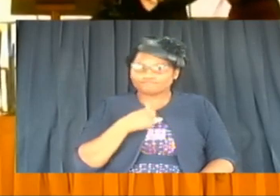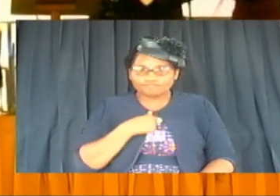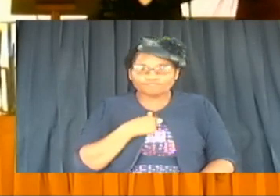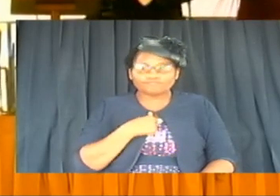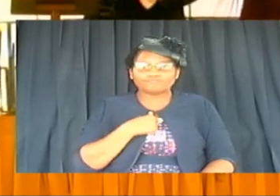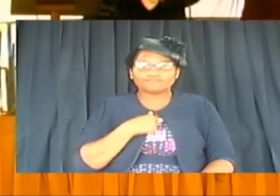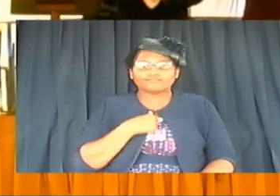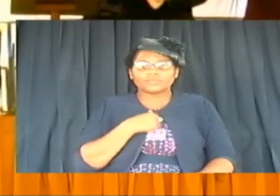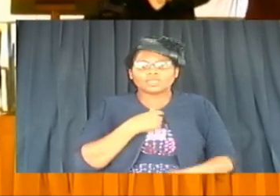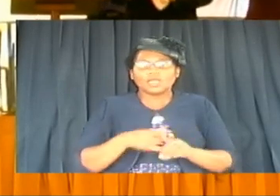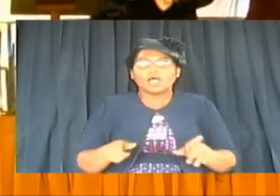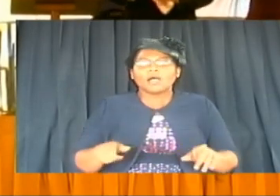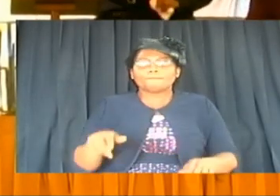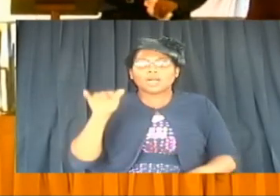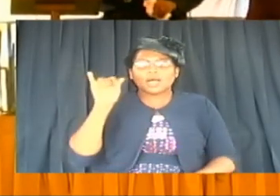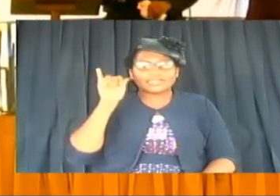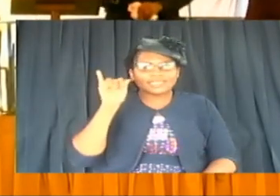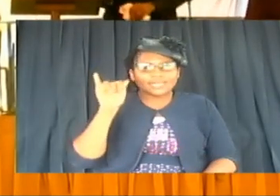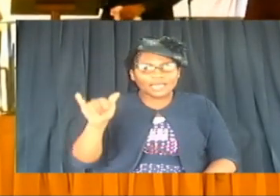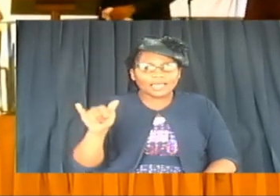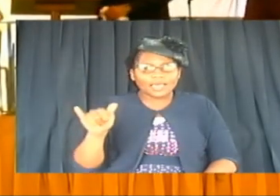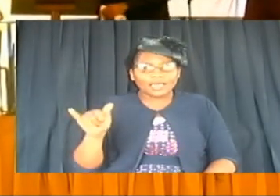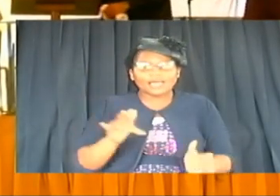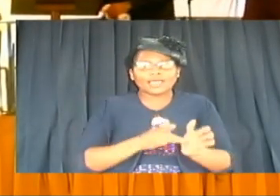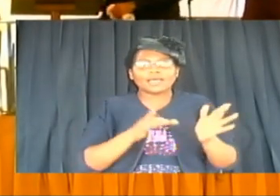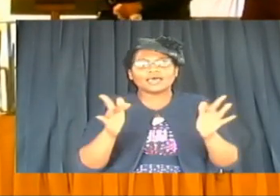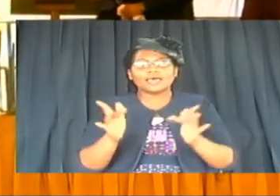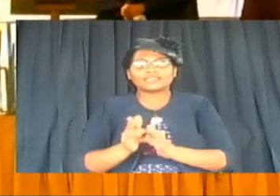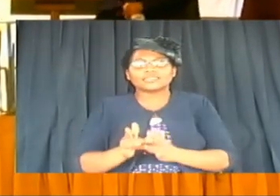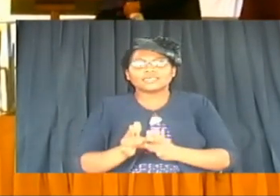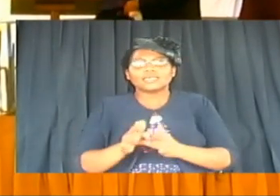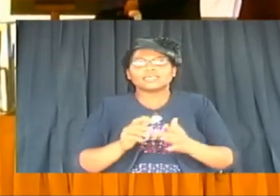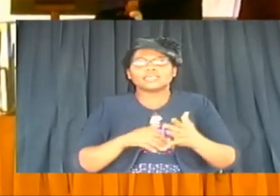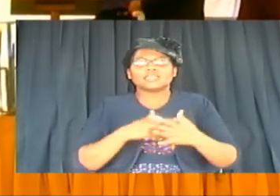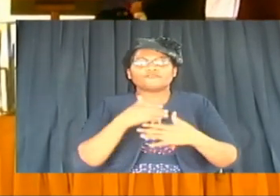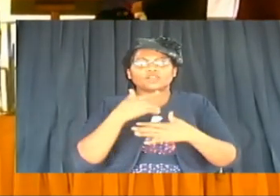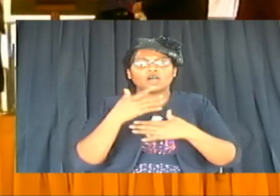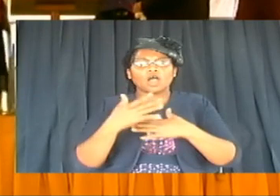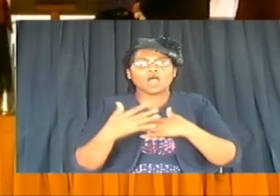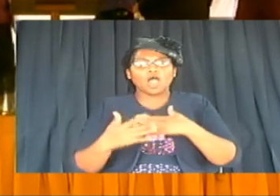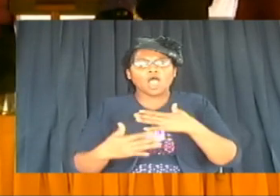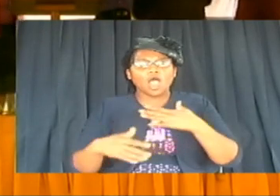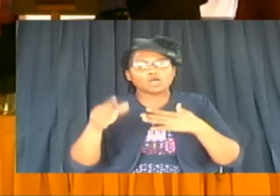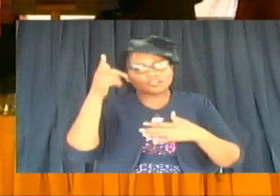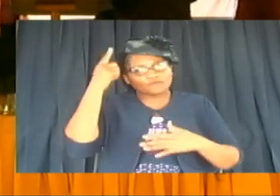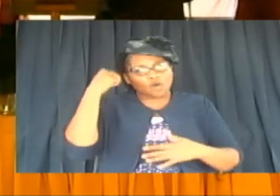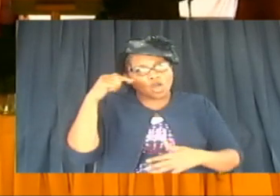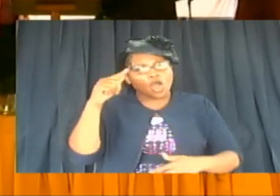Yeah.